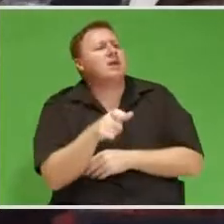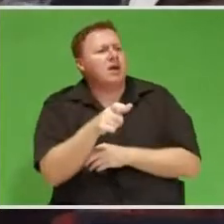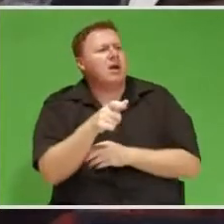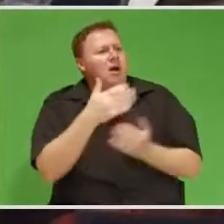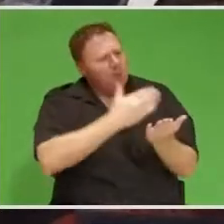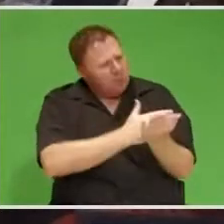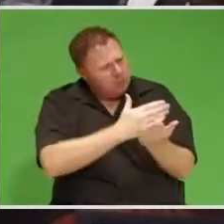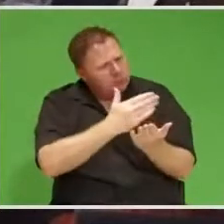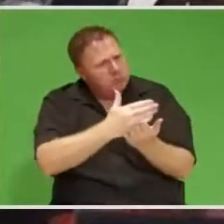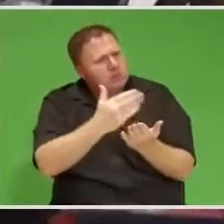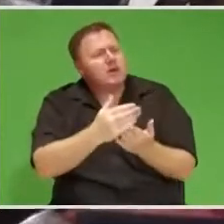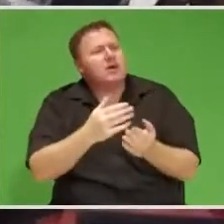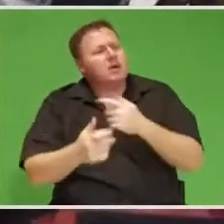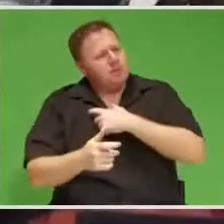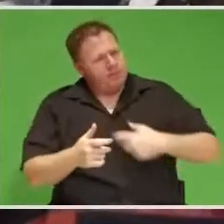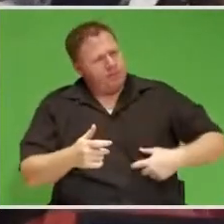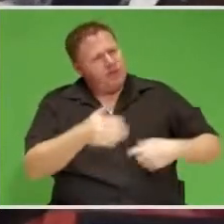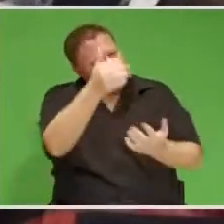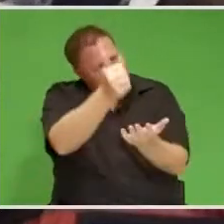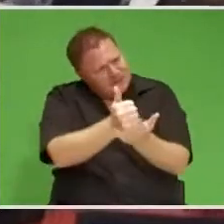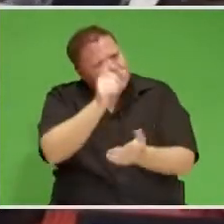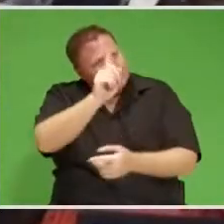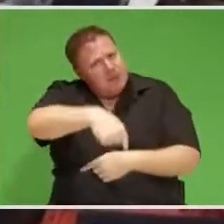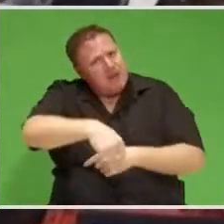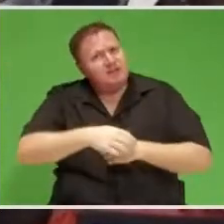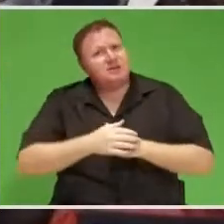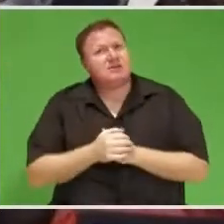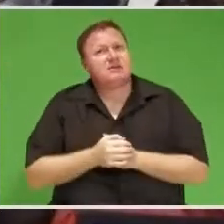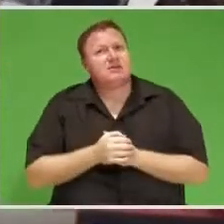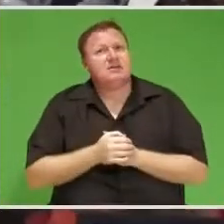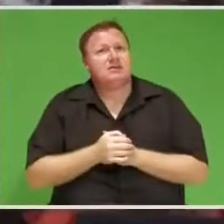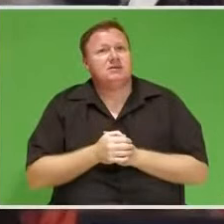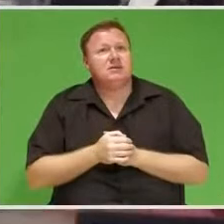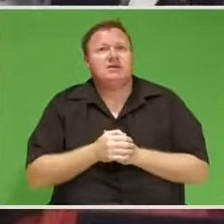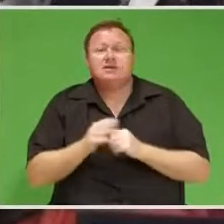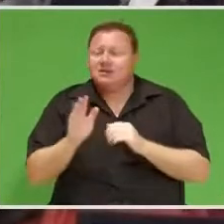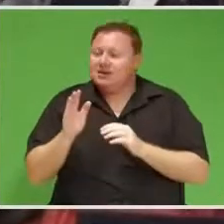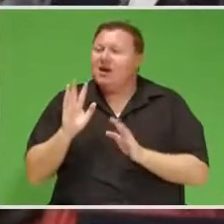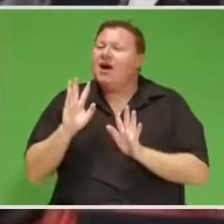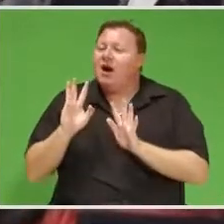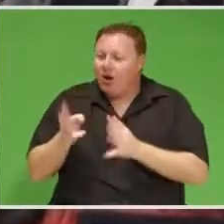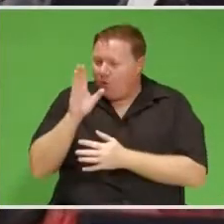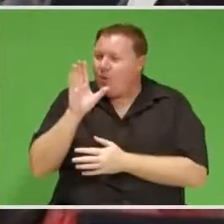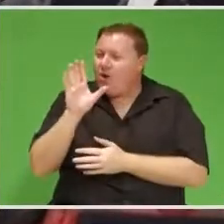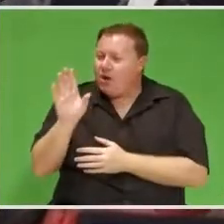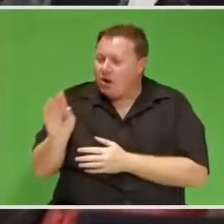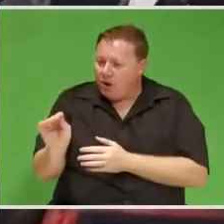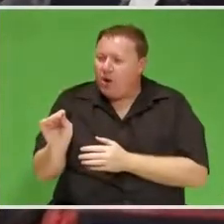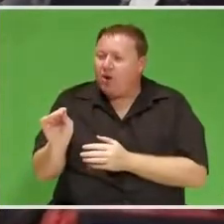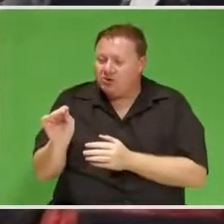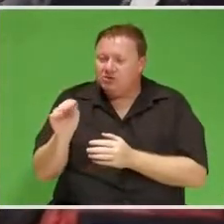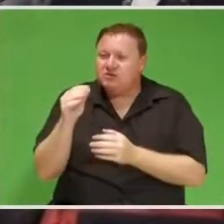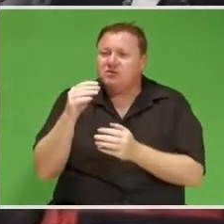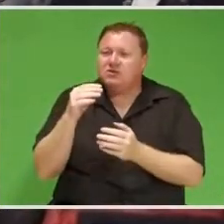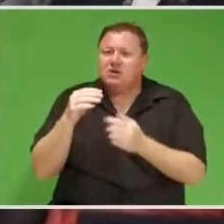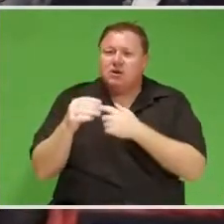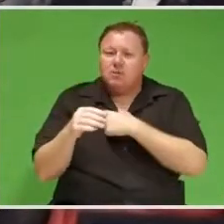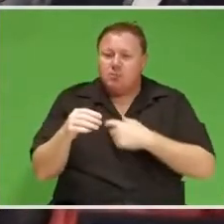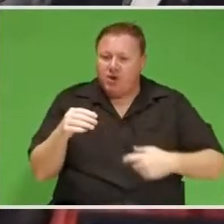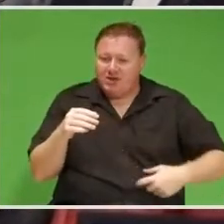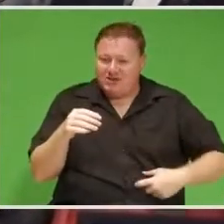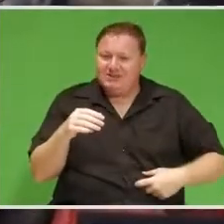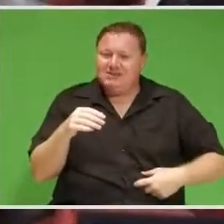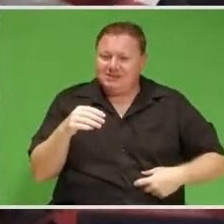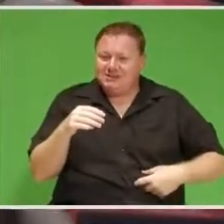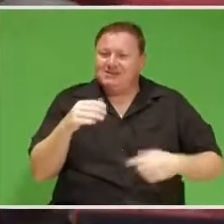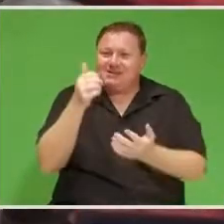procedure, the president must sit down. I will order the president Thank you. to sit down if I feel